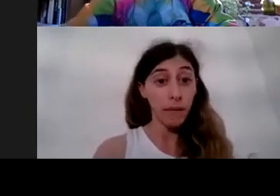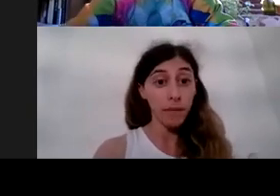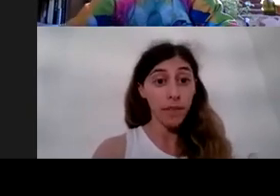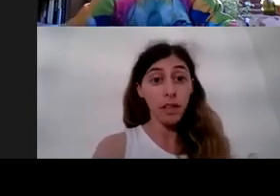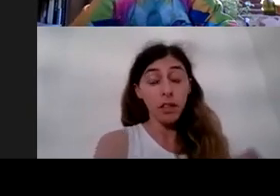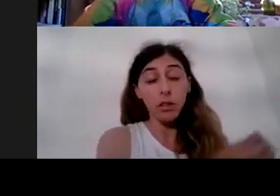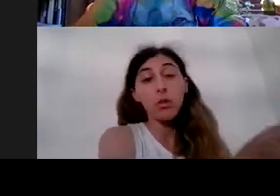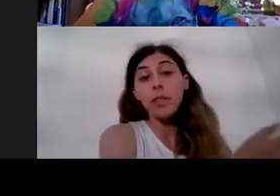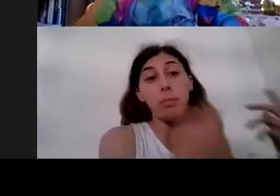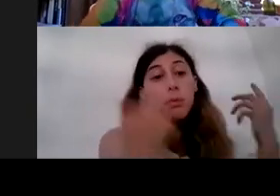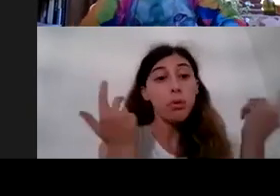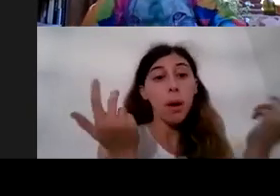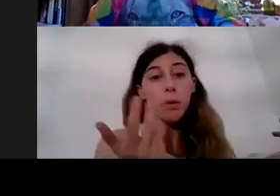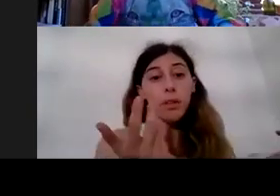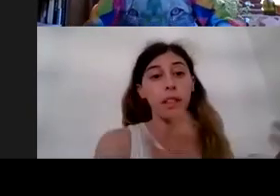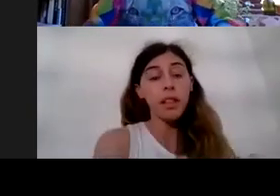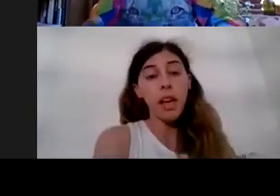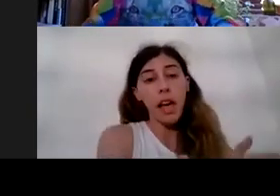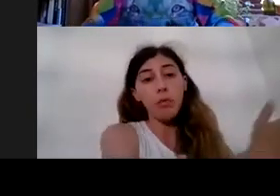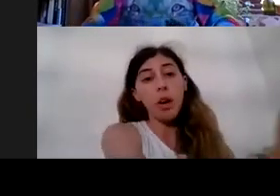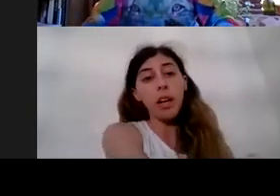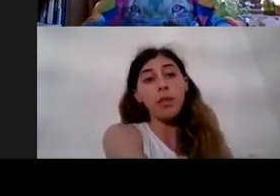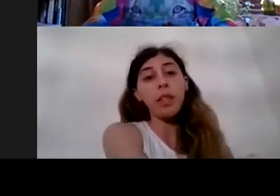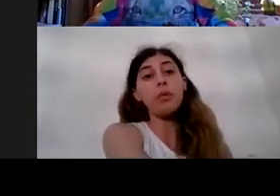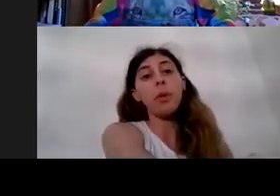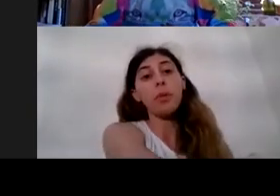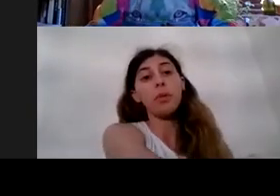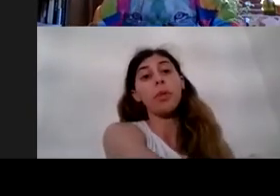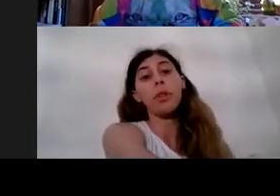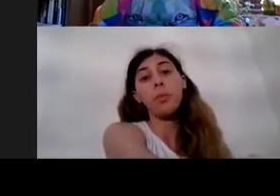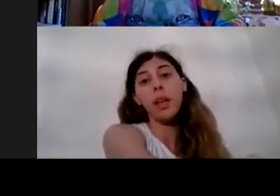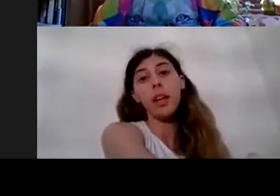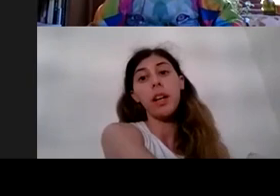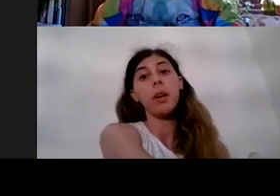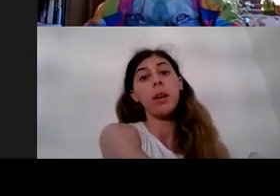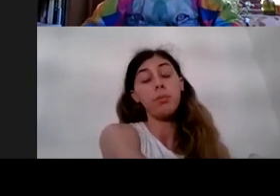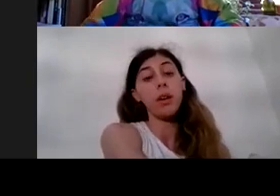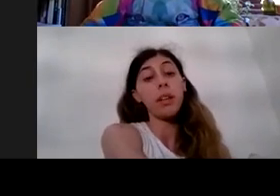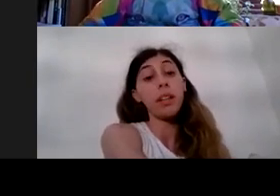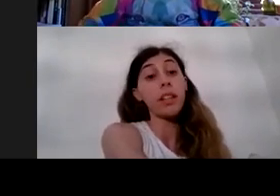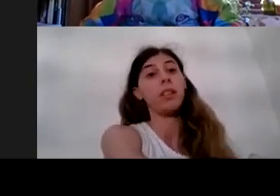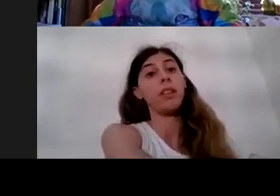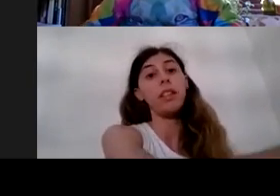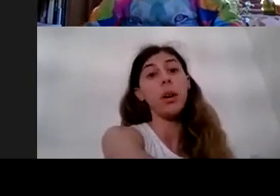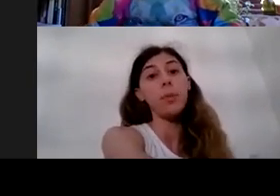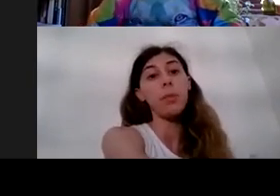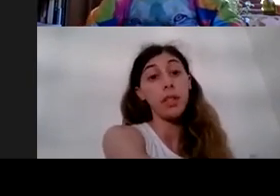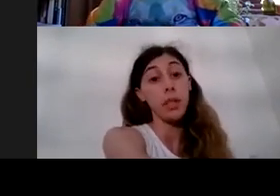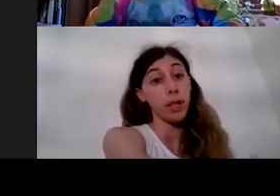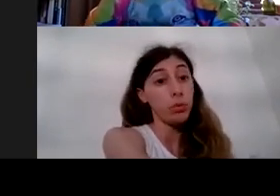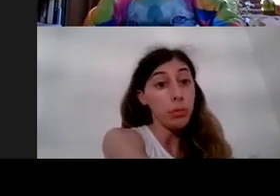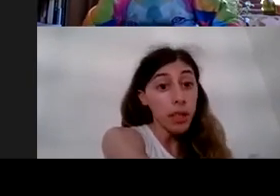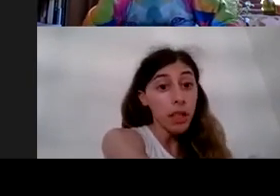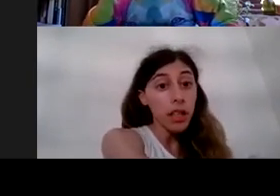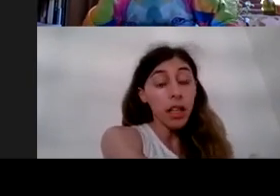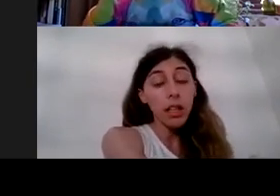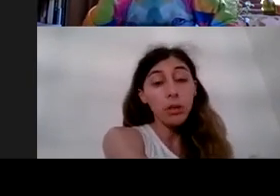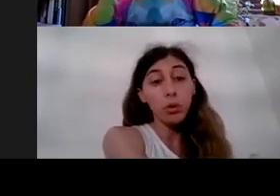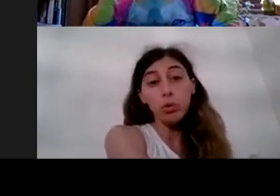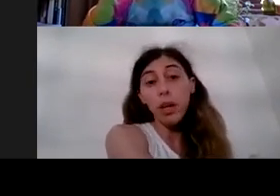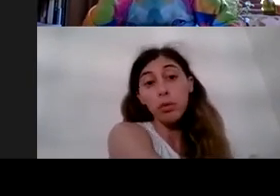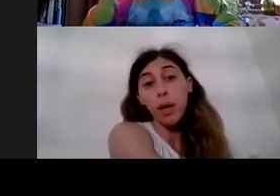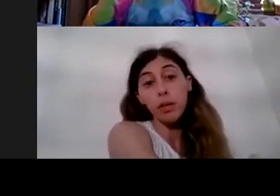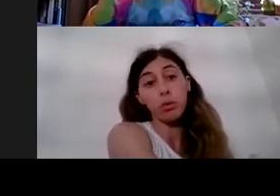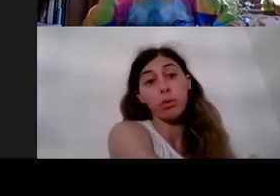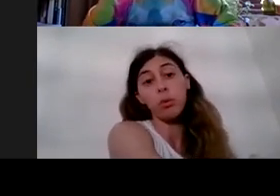And they don't request this protocol to cisgender people, but they do so with trans people. So the